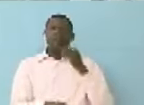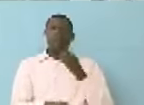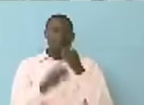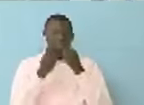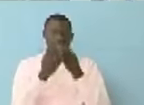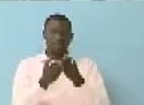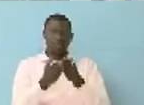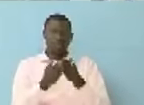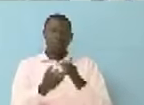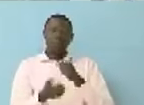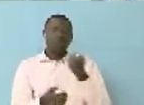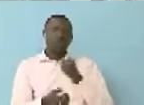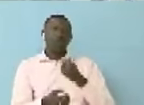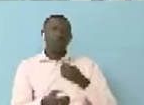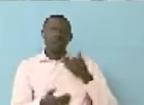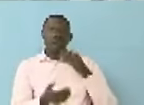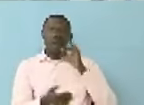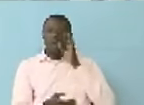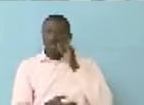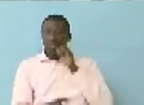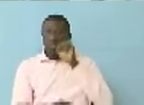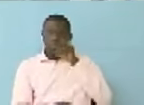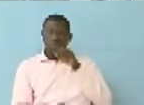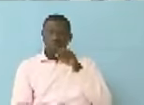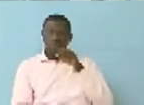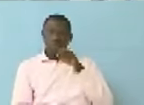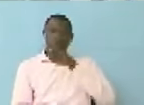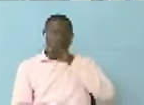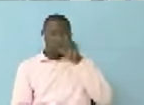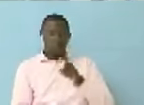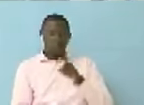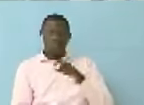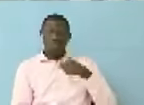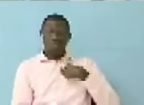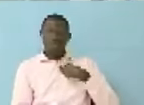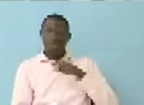Mr. Witness, if I already answered your question, that to my understanding, we report to him.